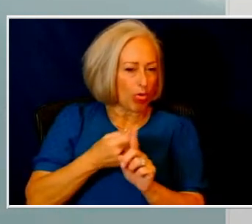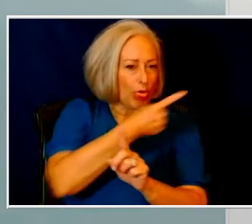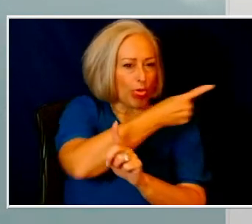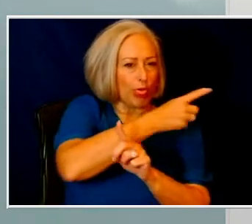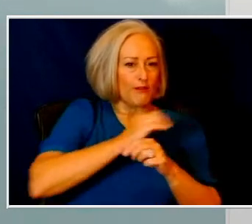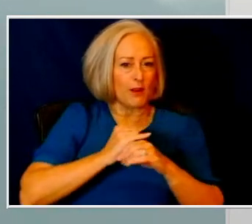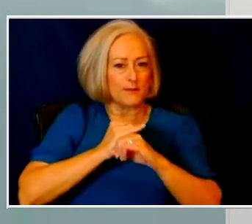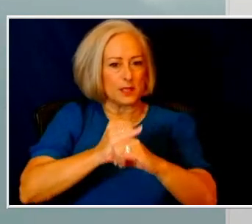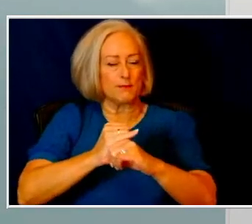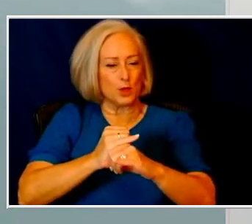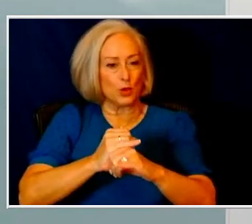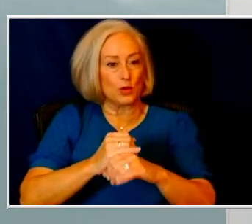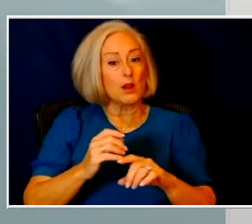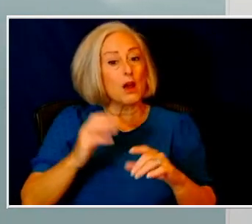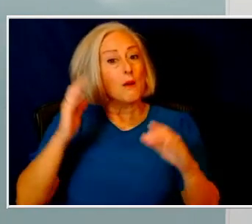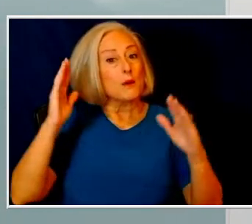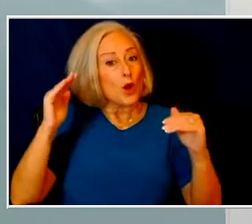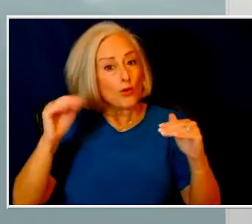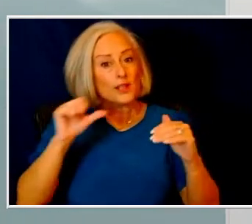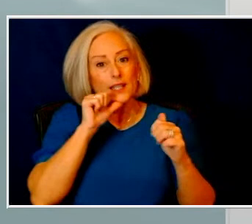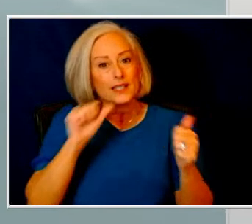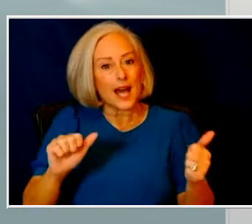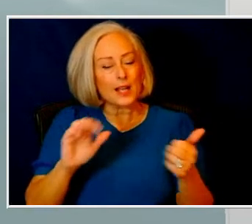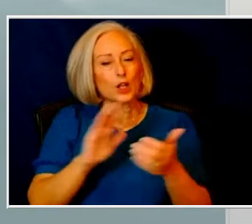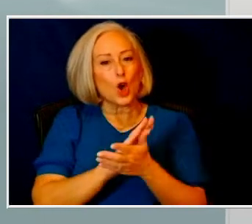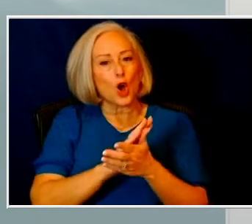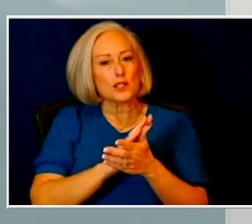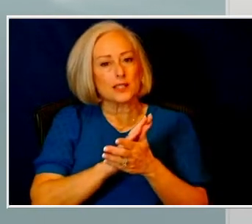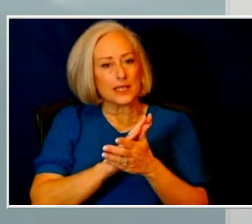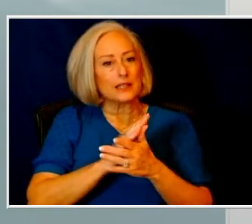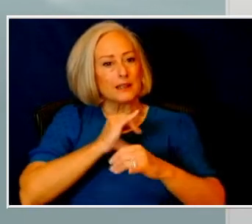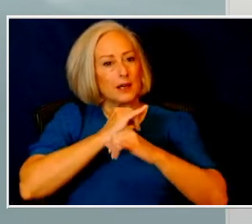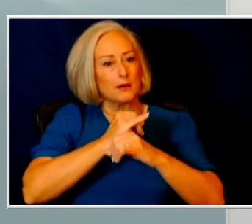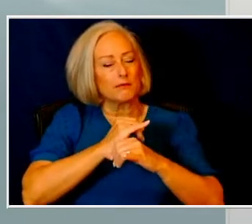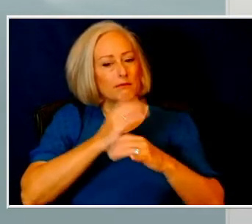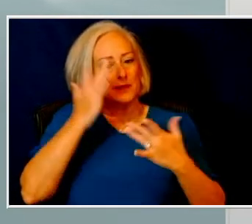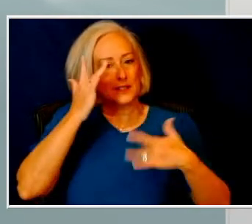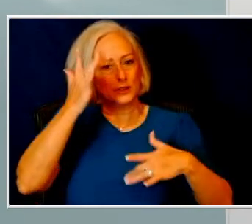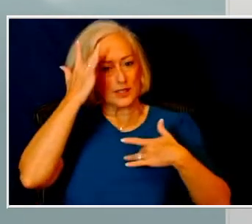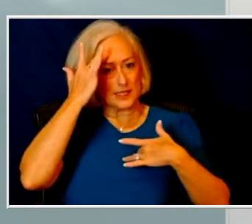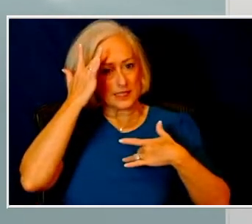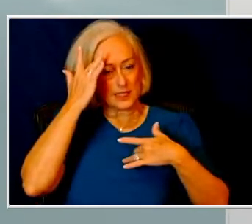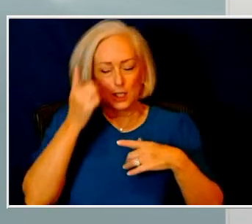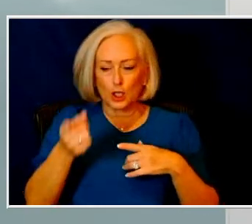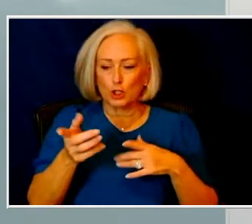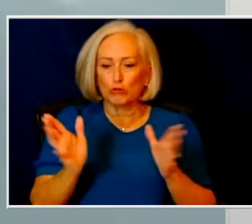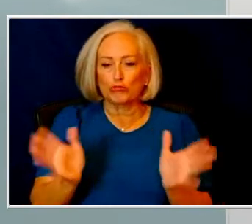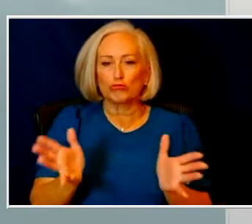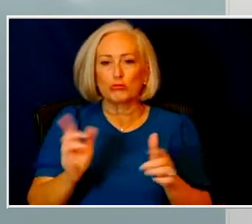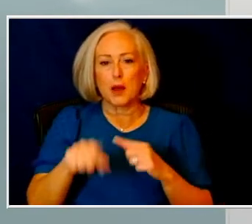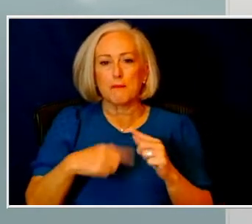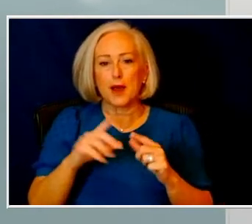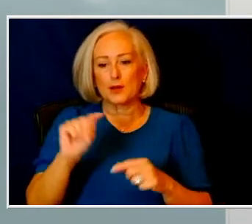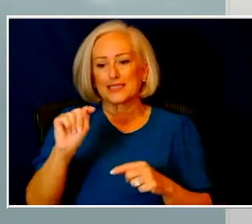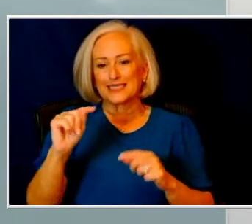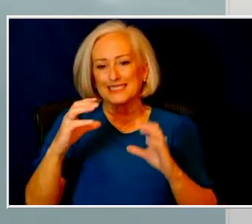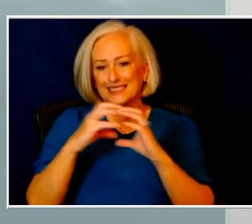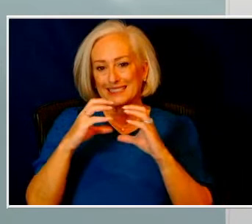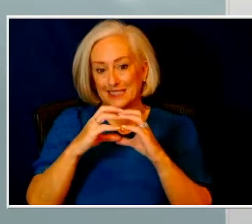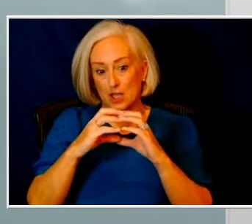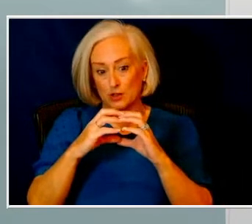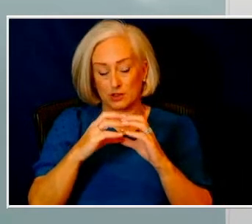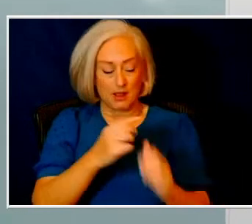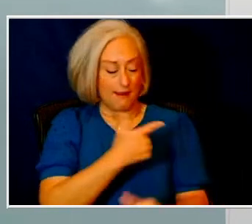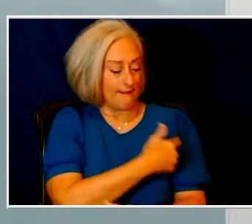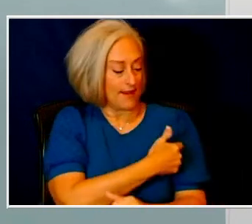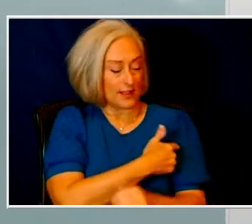more severe illness. You've talked a lot about T cells, so I believe that that's probably going to be an important part of it. Vaccination still helps. Yeah, no, I